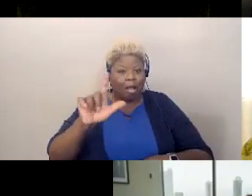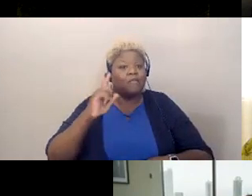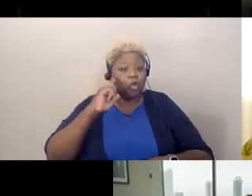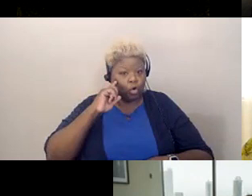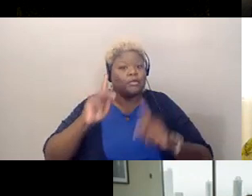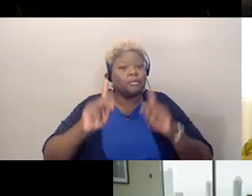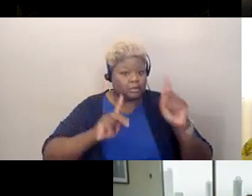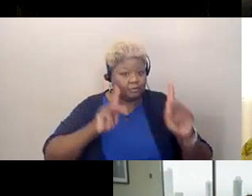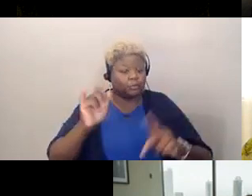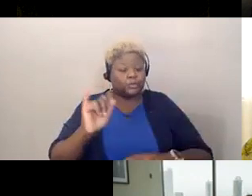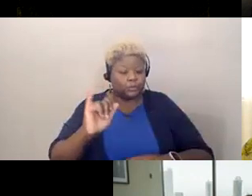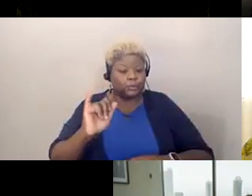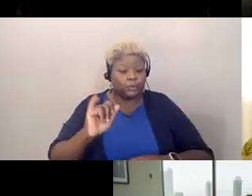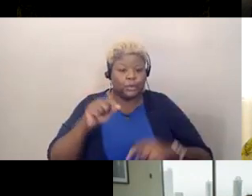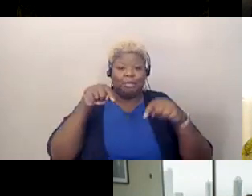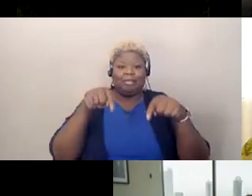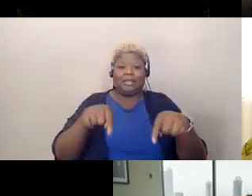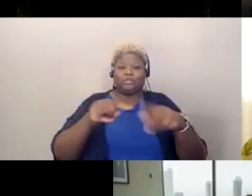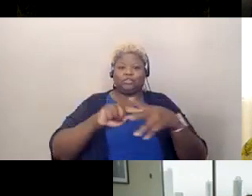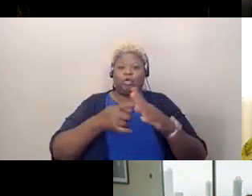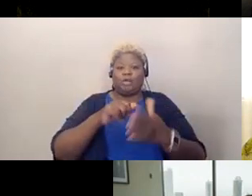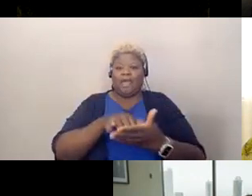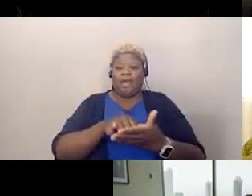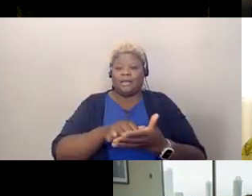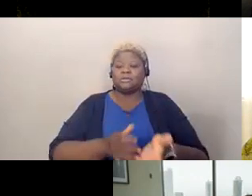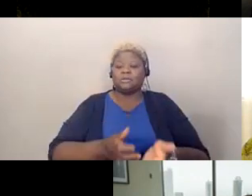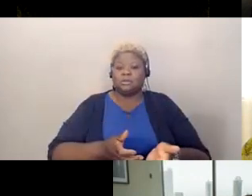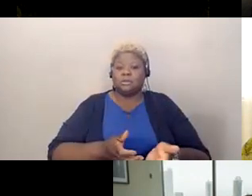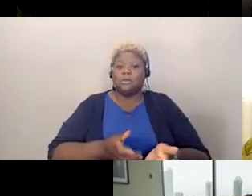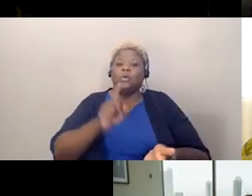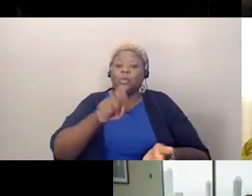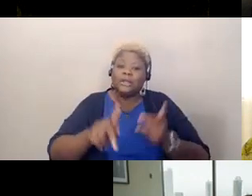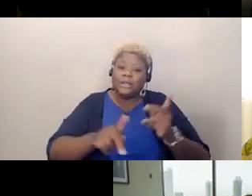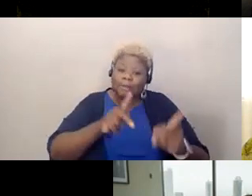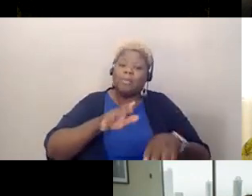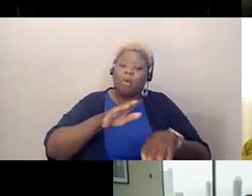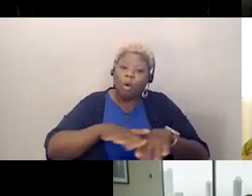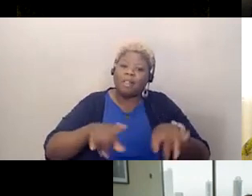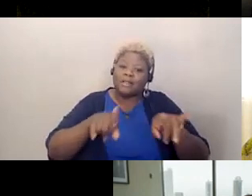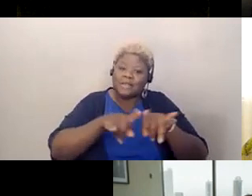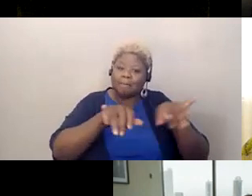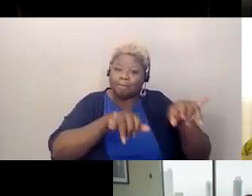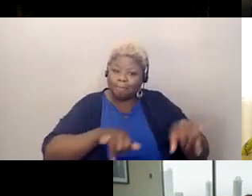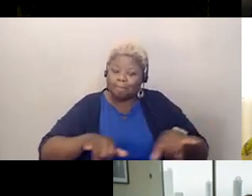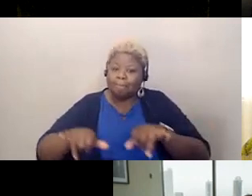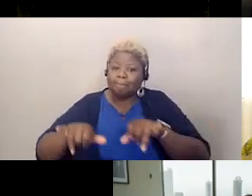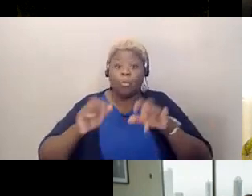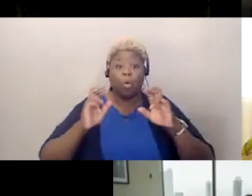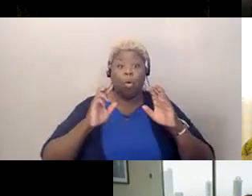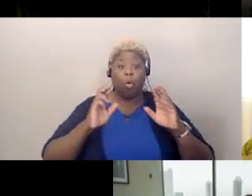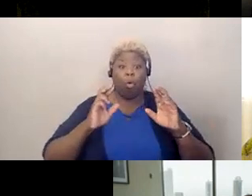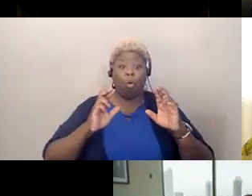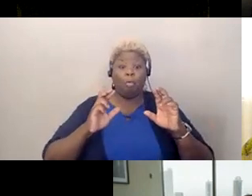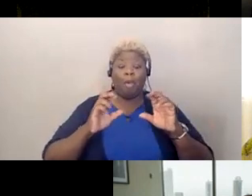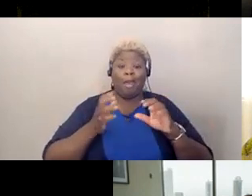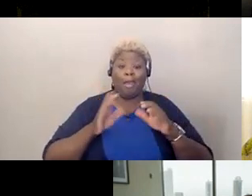well. So this is kind of the start of that. We need people to be on the same page. It's our hope that by making it more public and